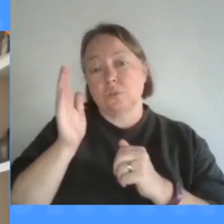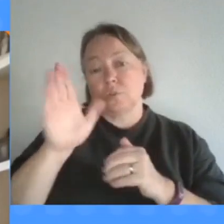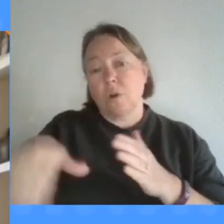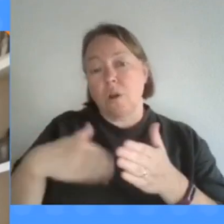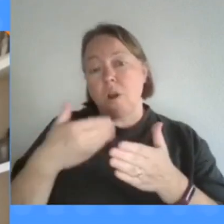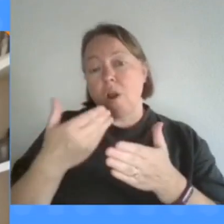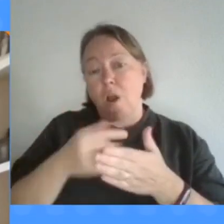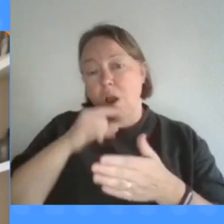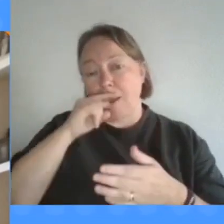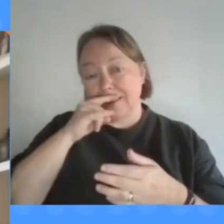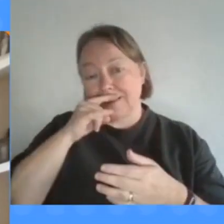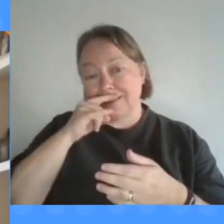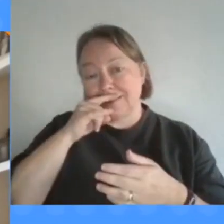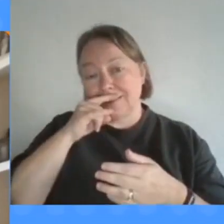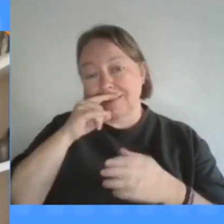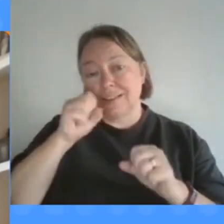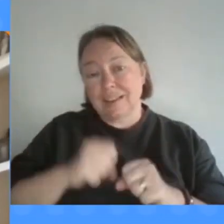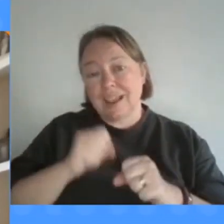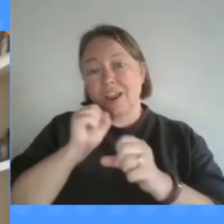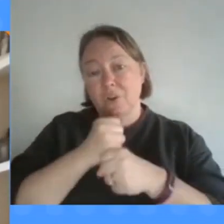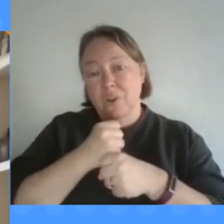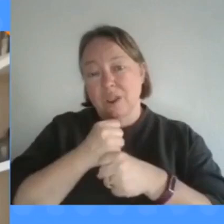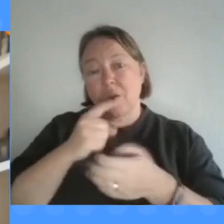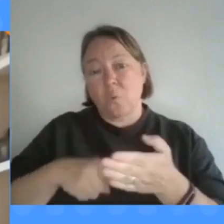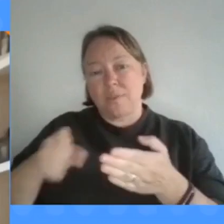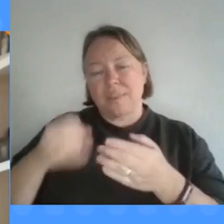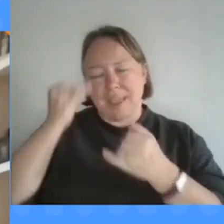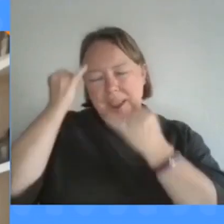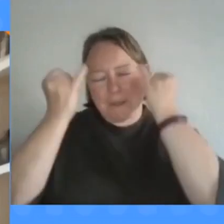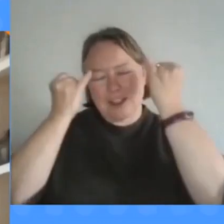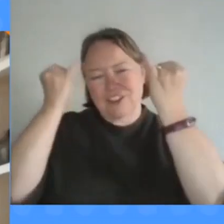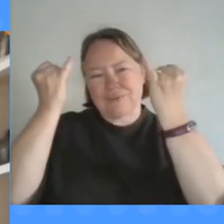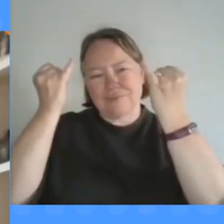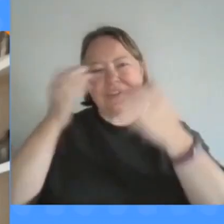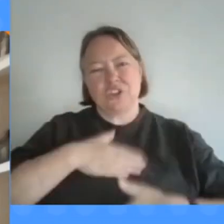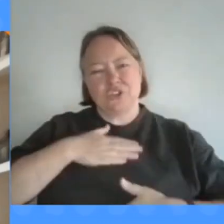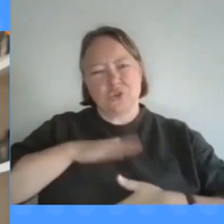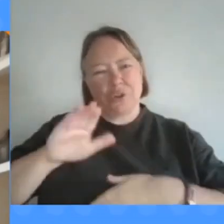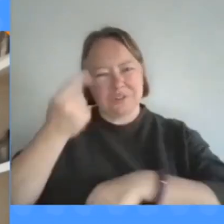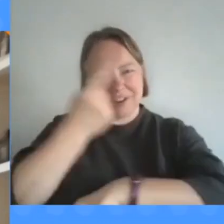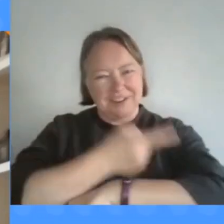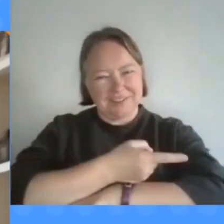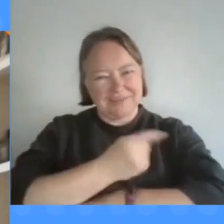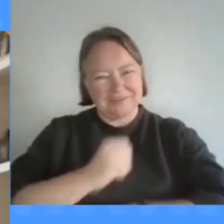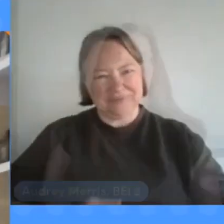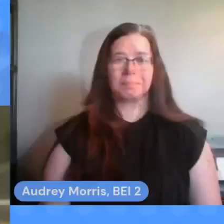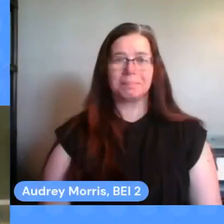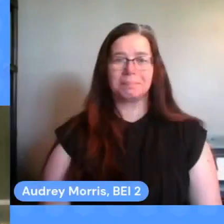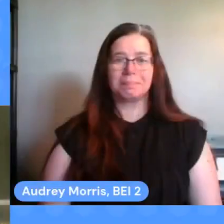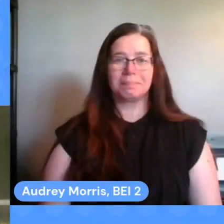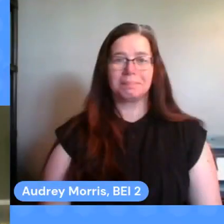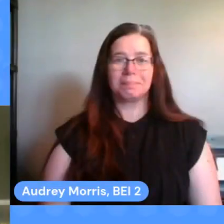all kids can create what they imagine. Enjoy the day.